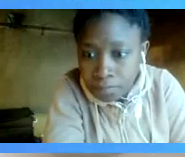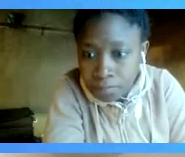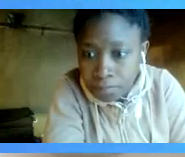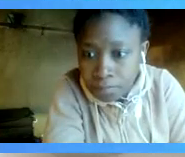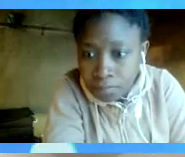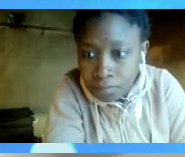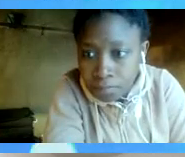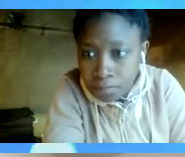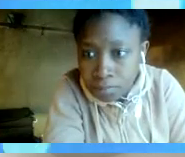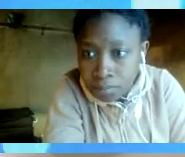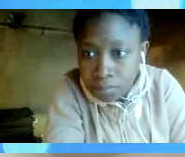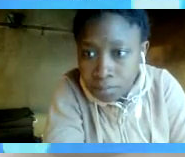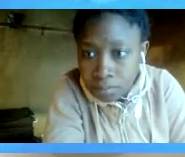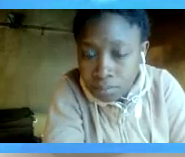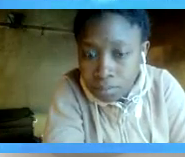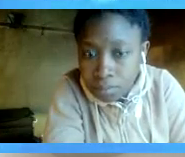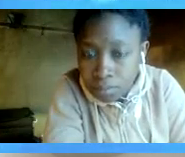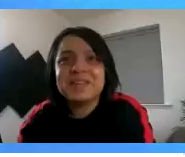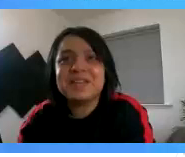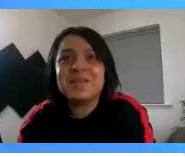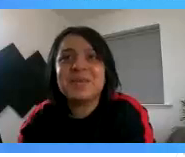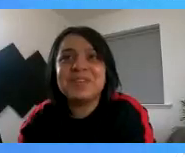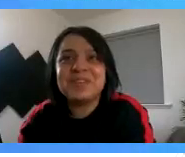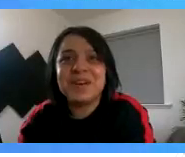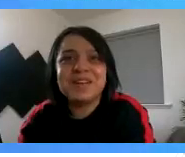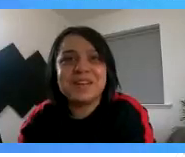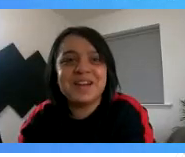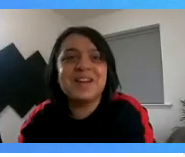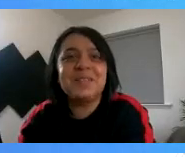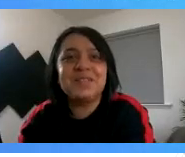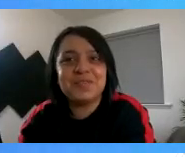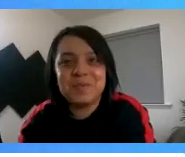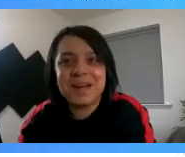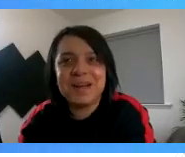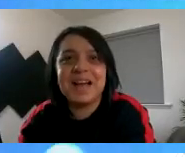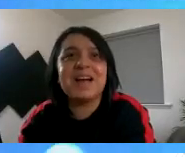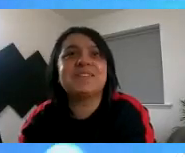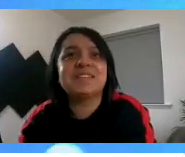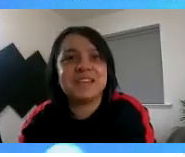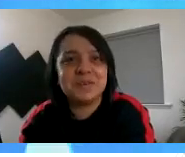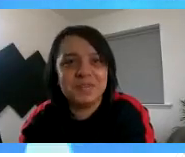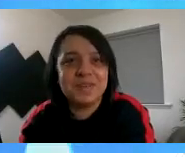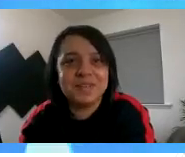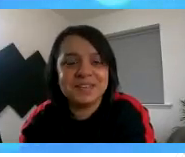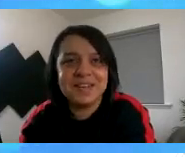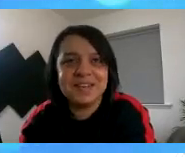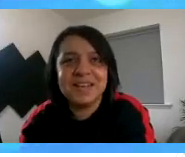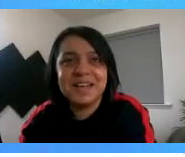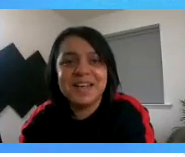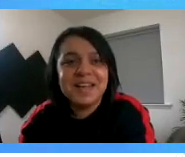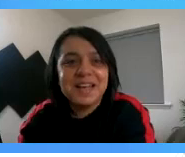All right, hello everybody. Welcome back. Hello. It's a good sign that a lot of you have come back. I haven't scared you off from